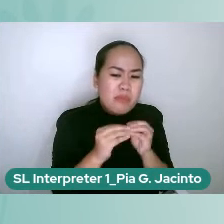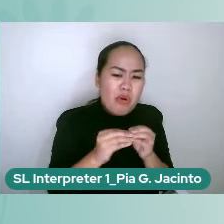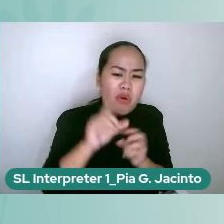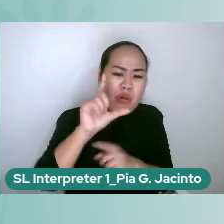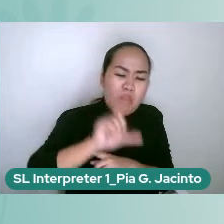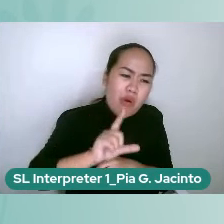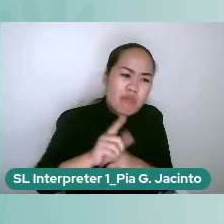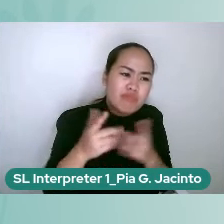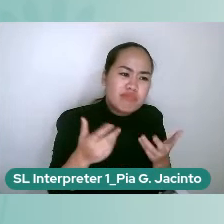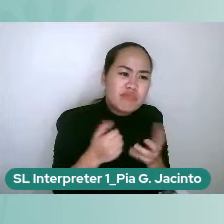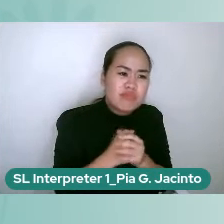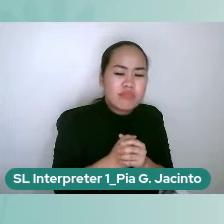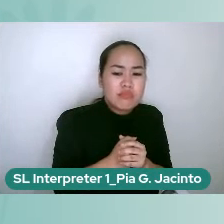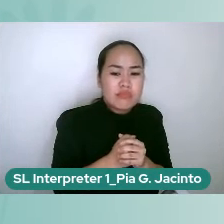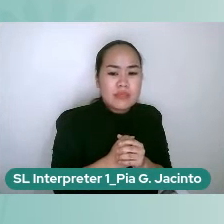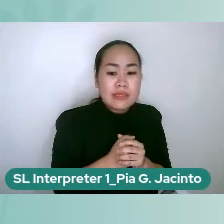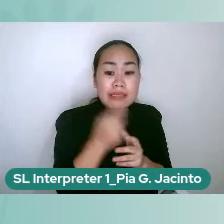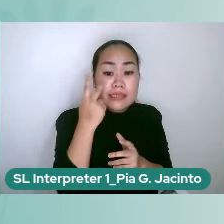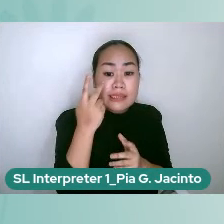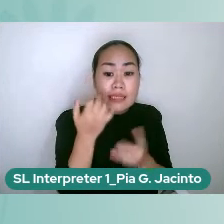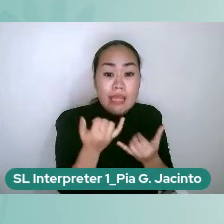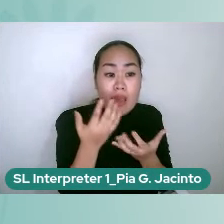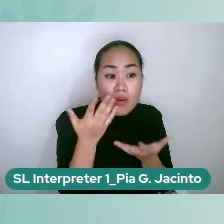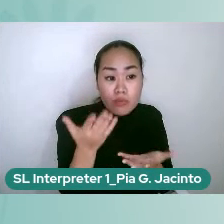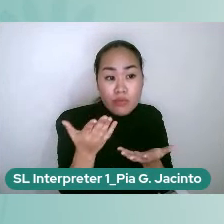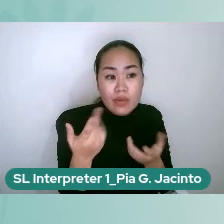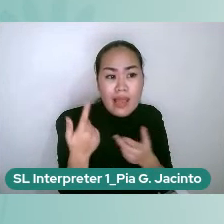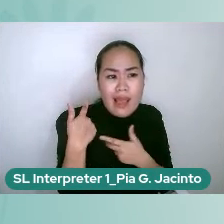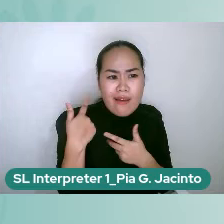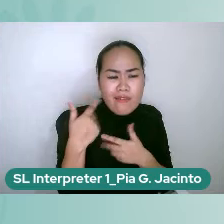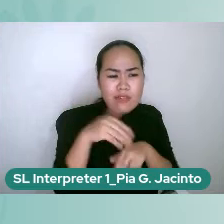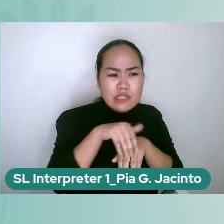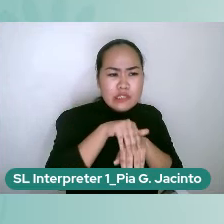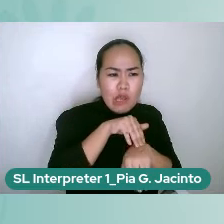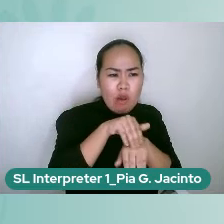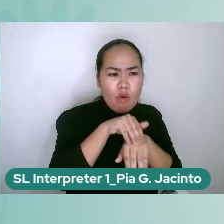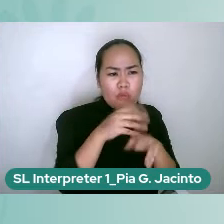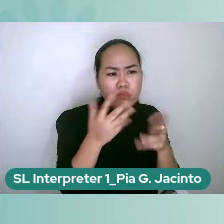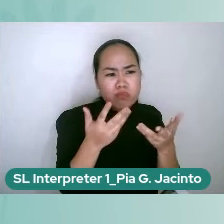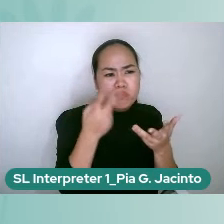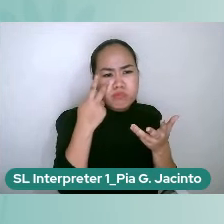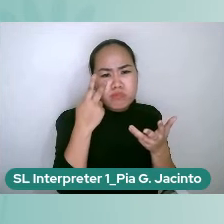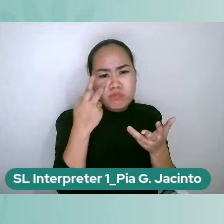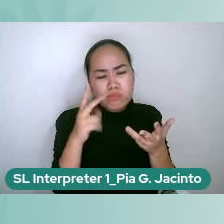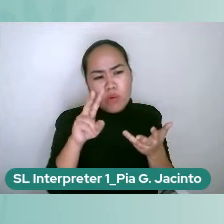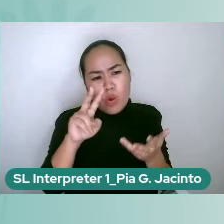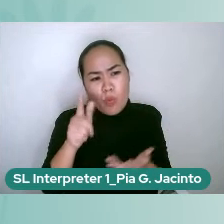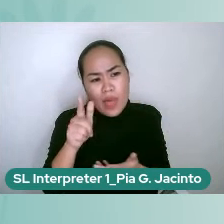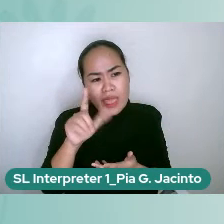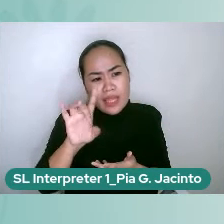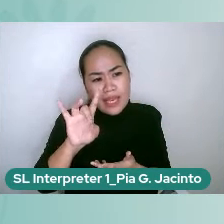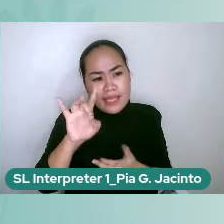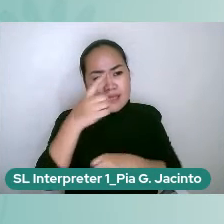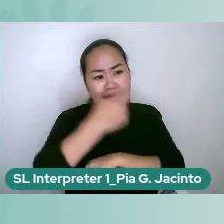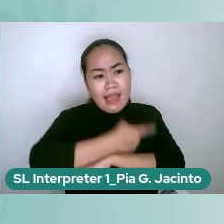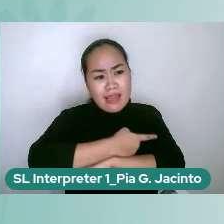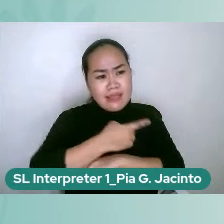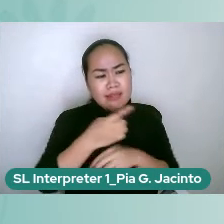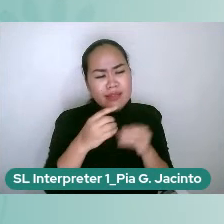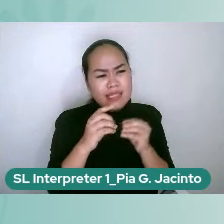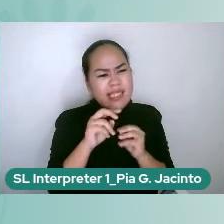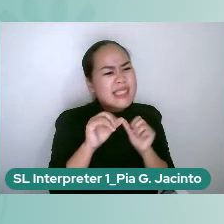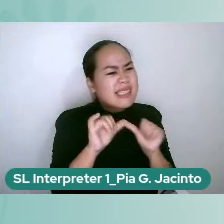load. So as you see here, there is a slow drift upwards, but within 28 days, still